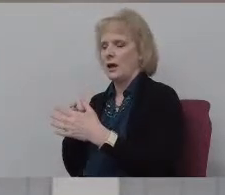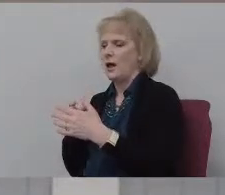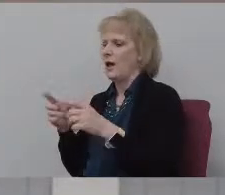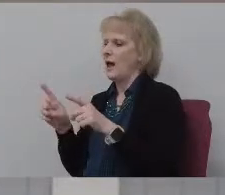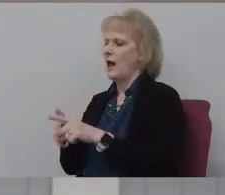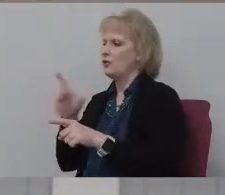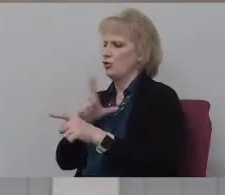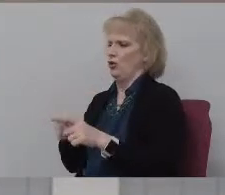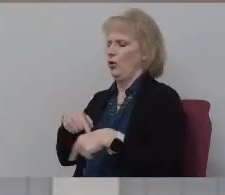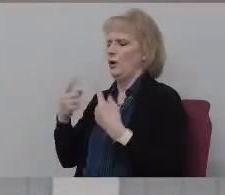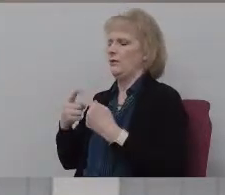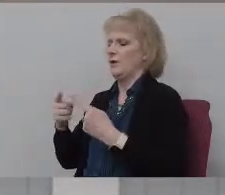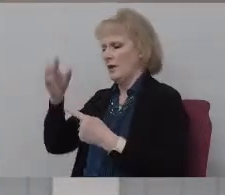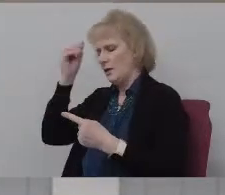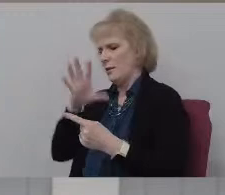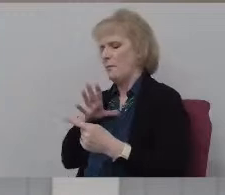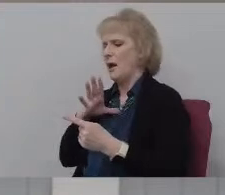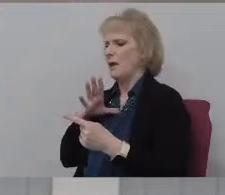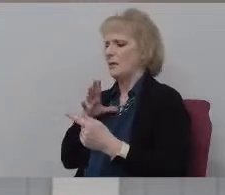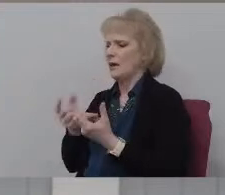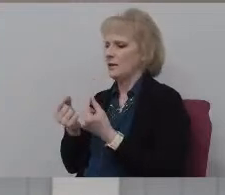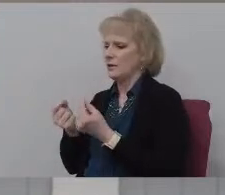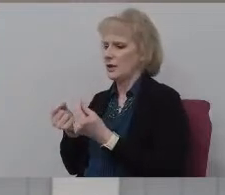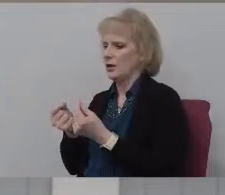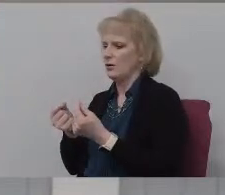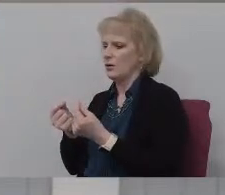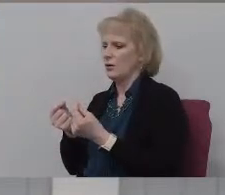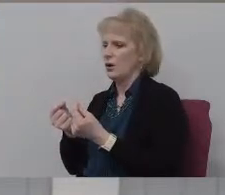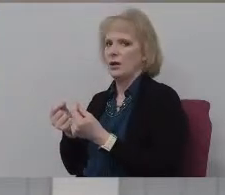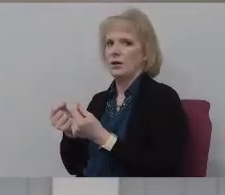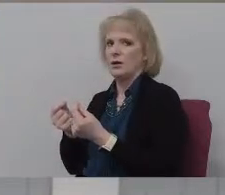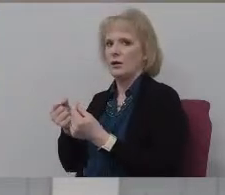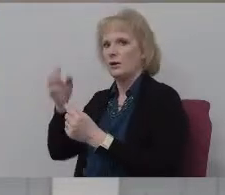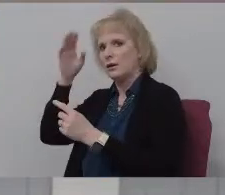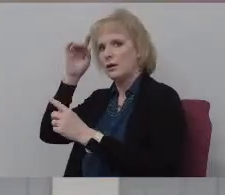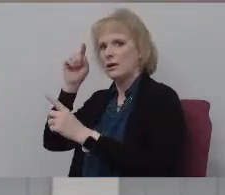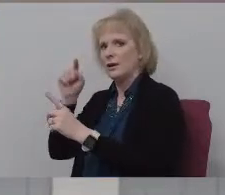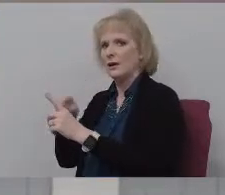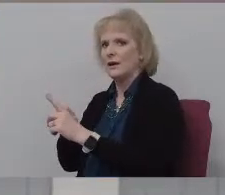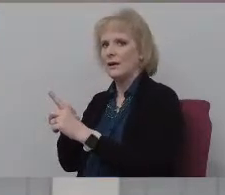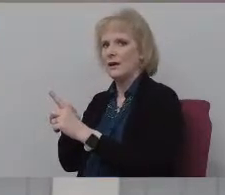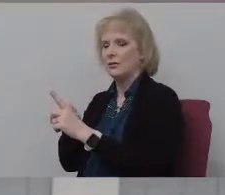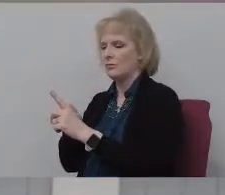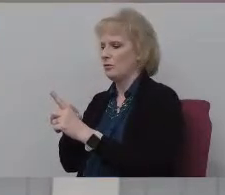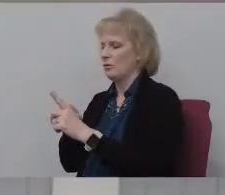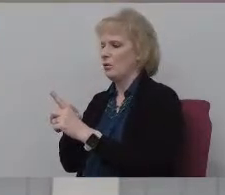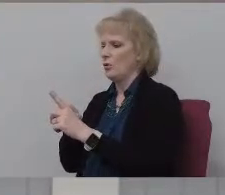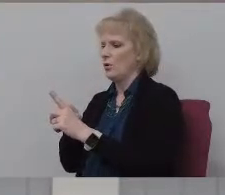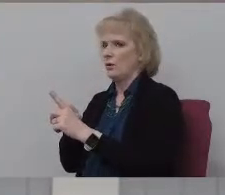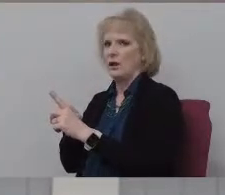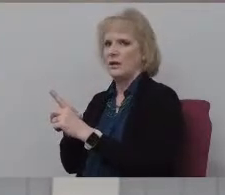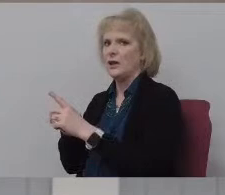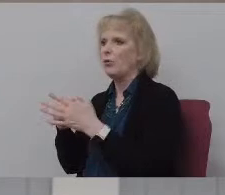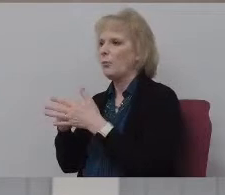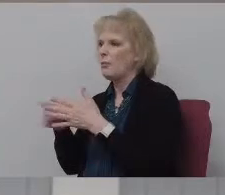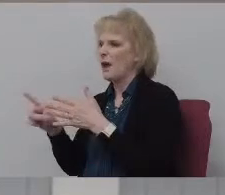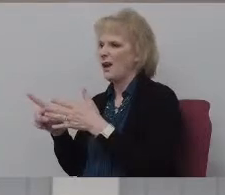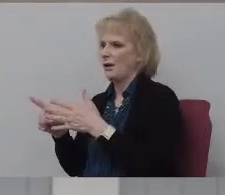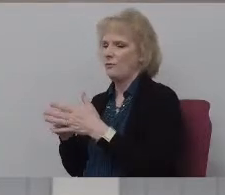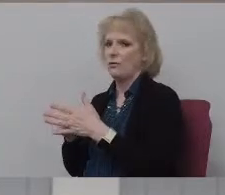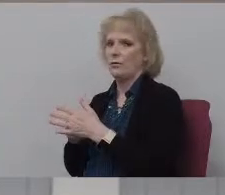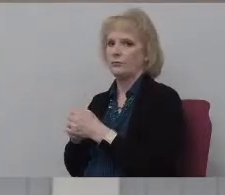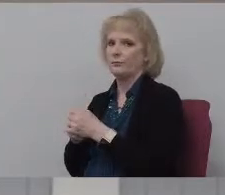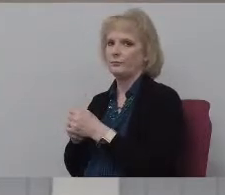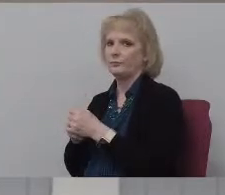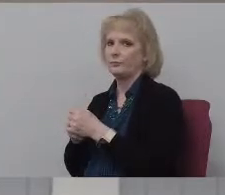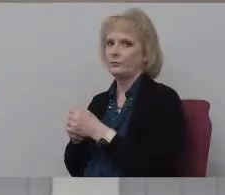done this thing shall surely die, and he shall restore the lamb fourfold. I don't know if he's probably going to restore the lamb fourfold before he dies. I would